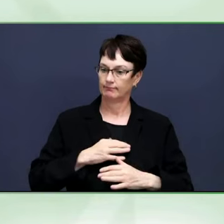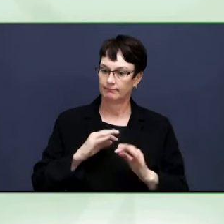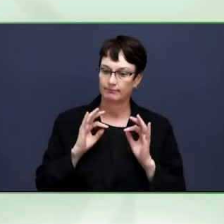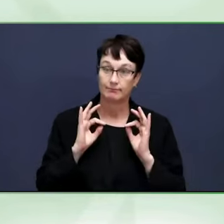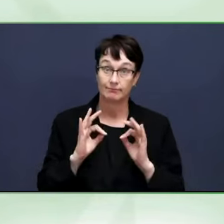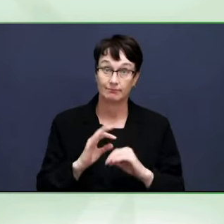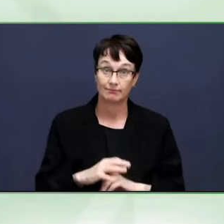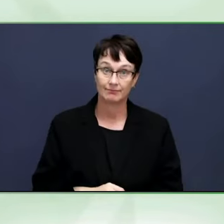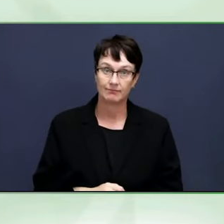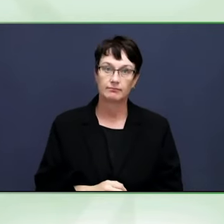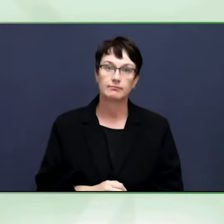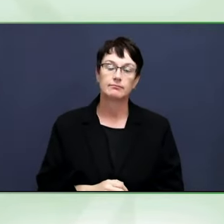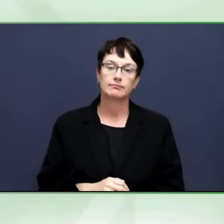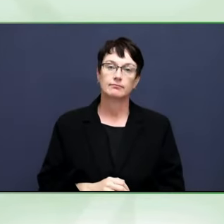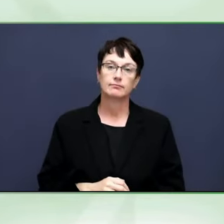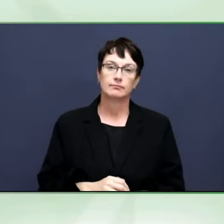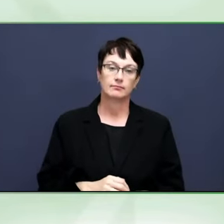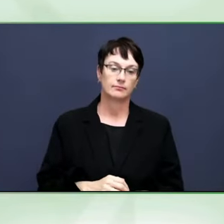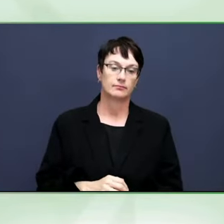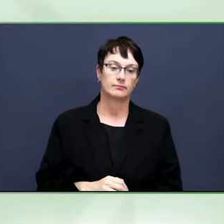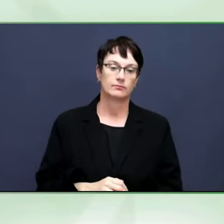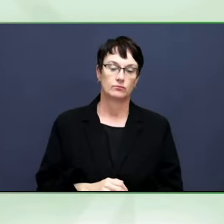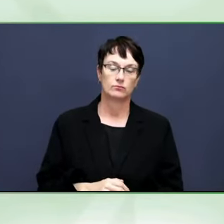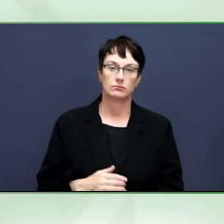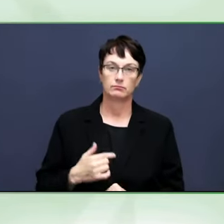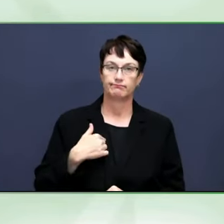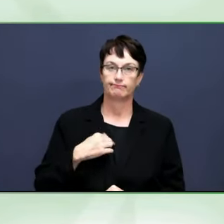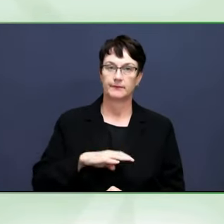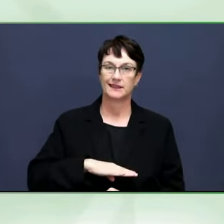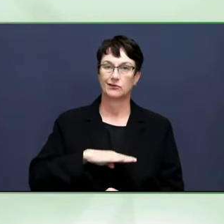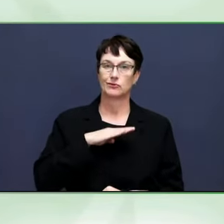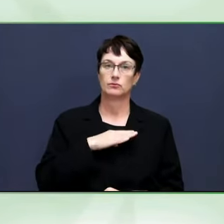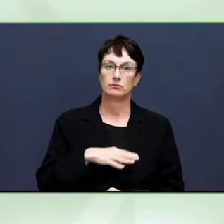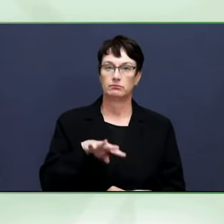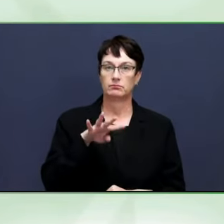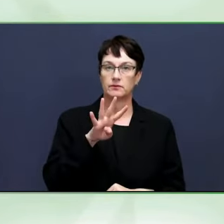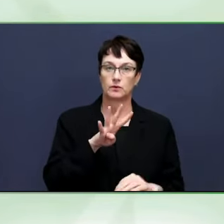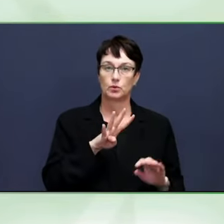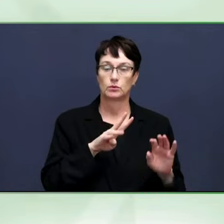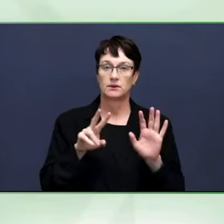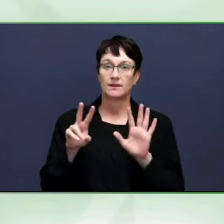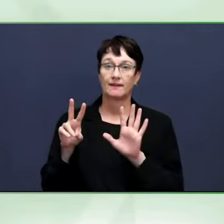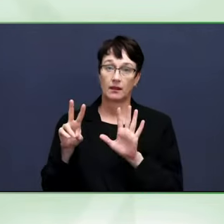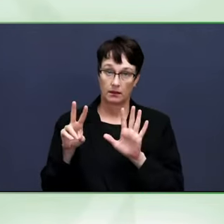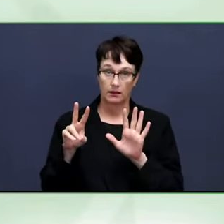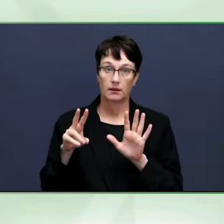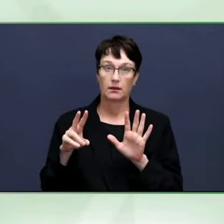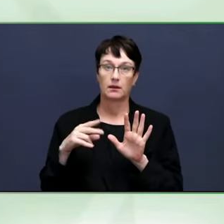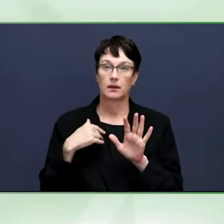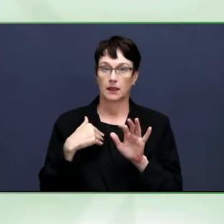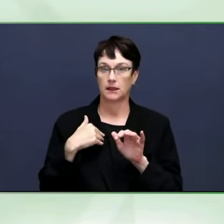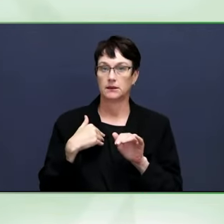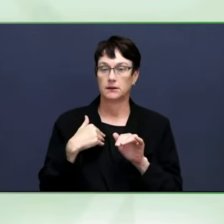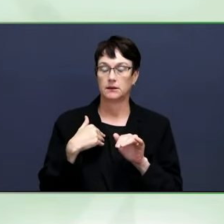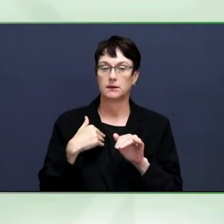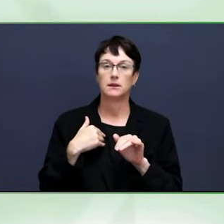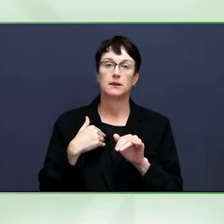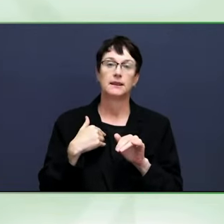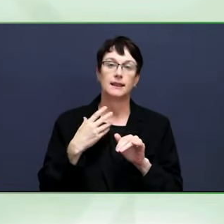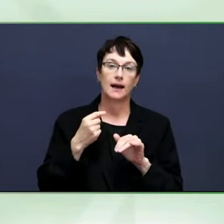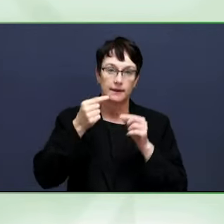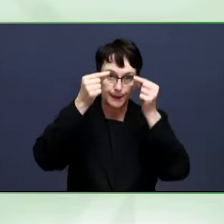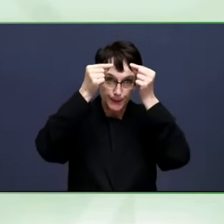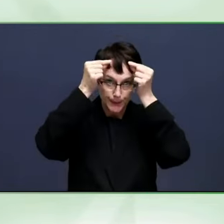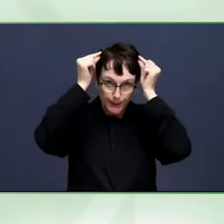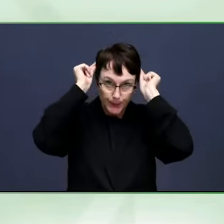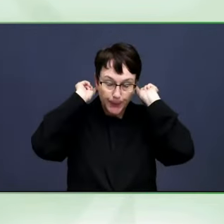description, I'm a 47-year-old white woman with short hair, brown glasses, and